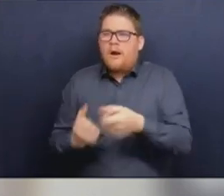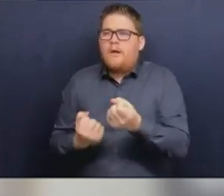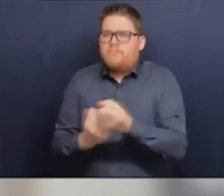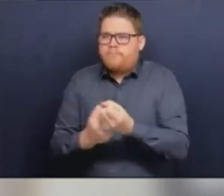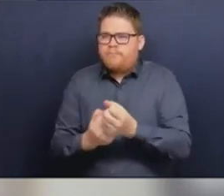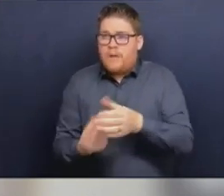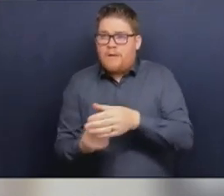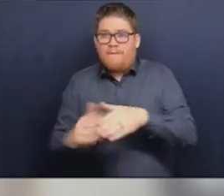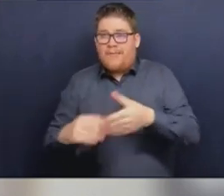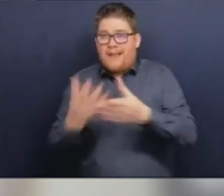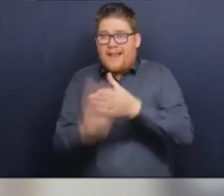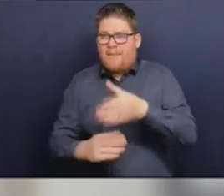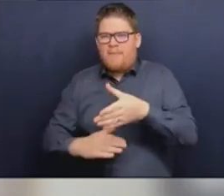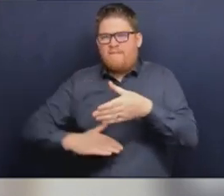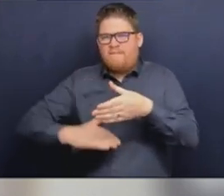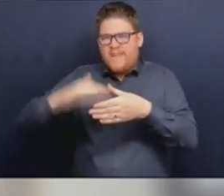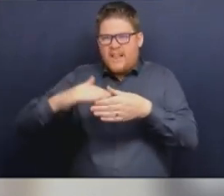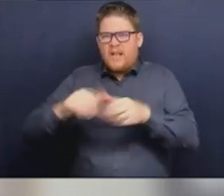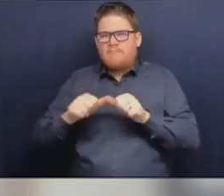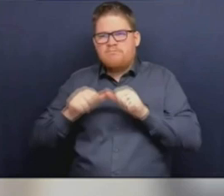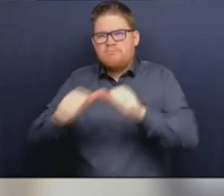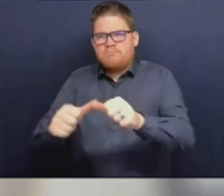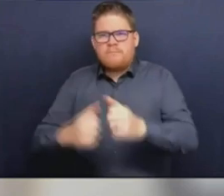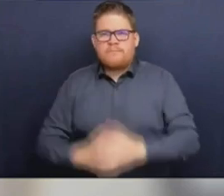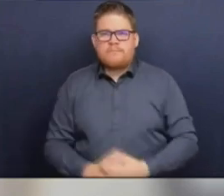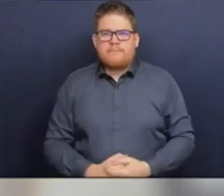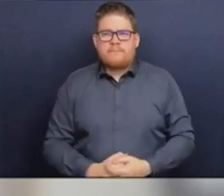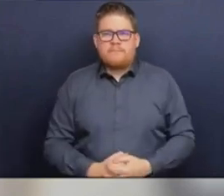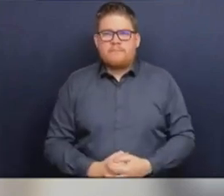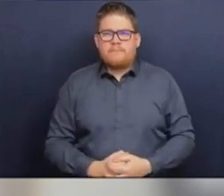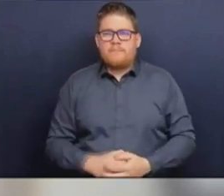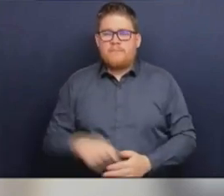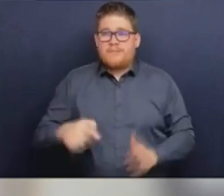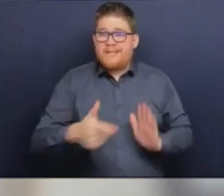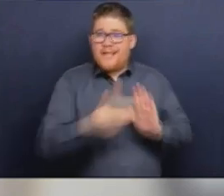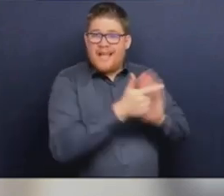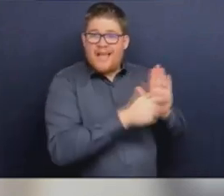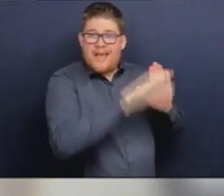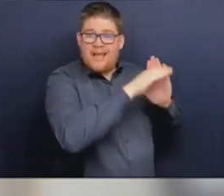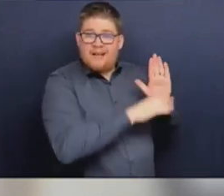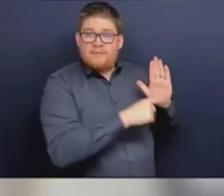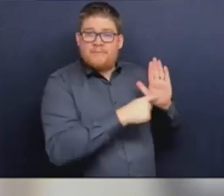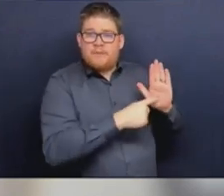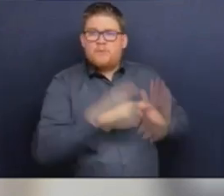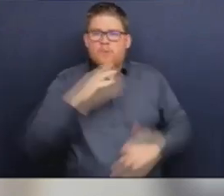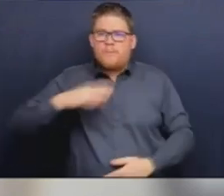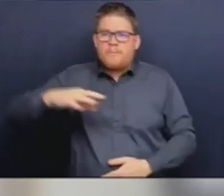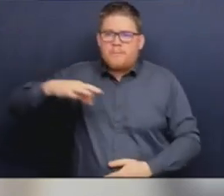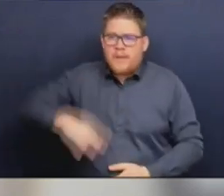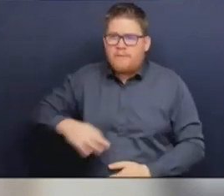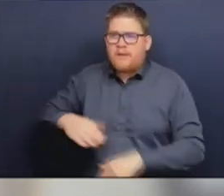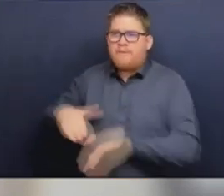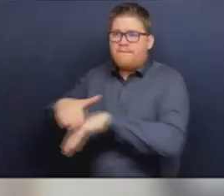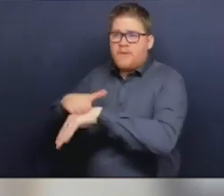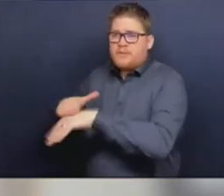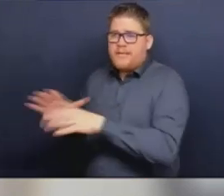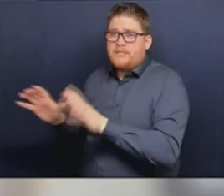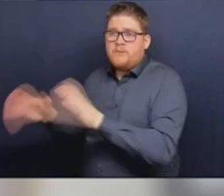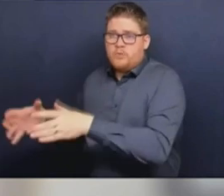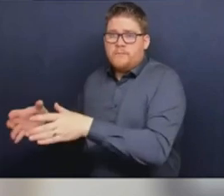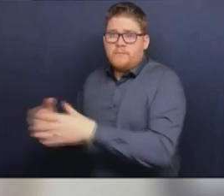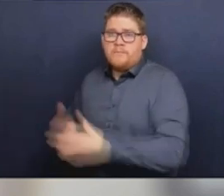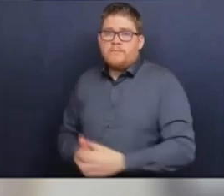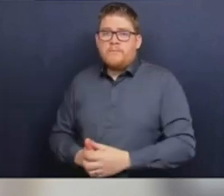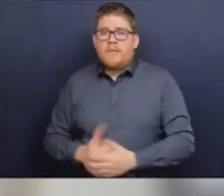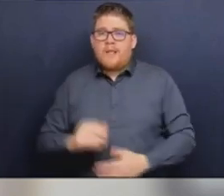will benefit First Nations and all British Columbians as we strive towards a more